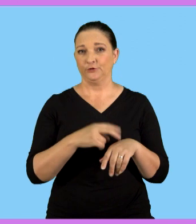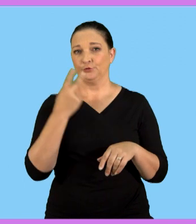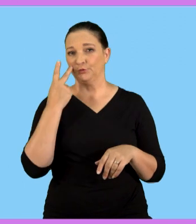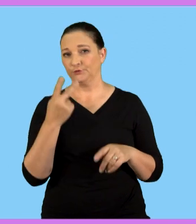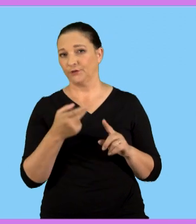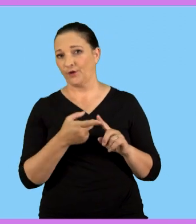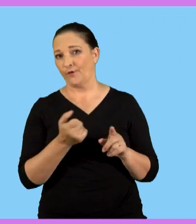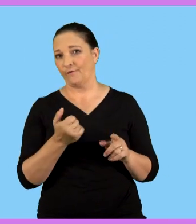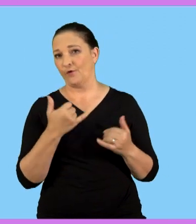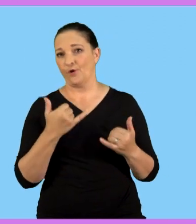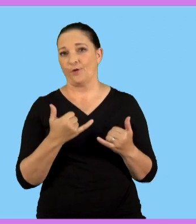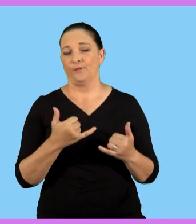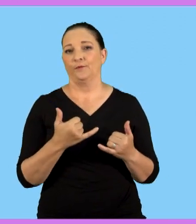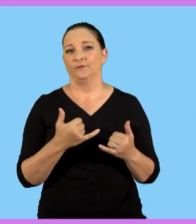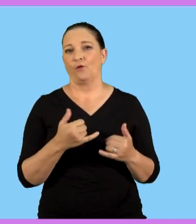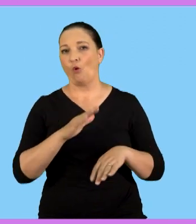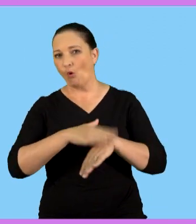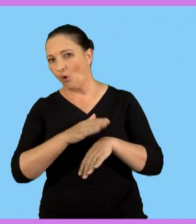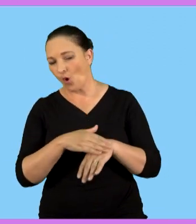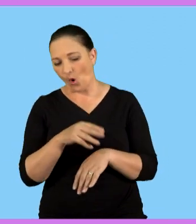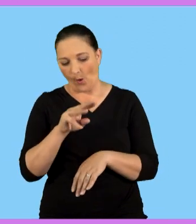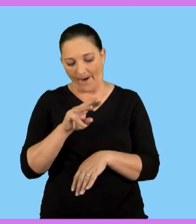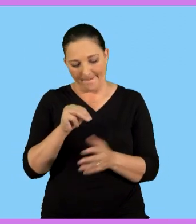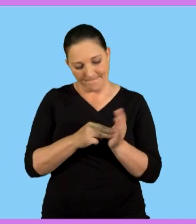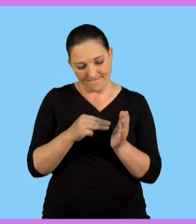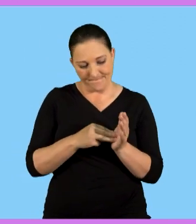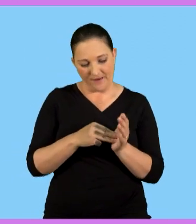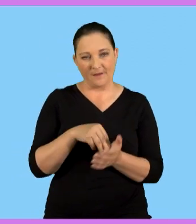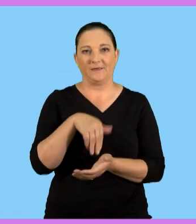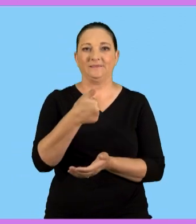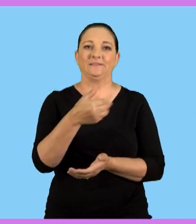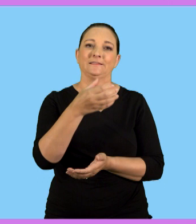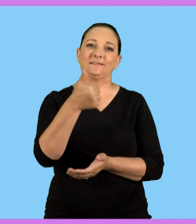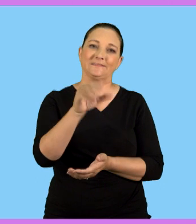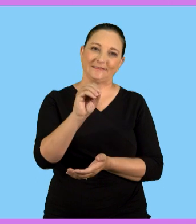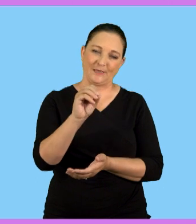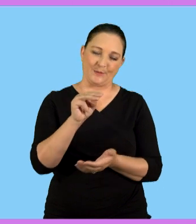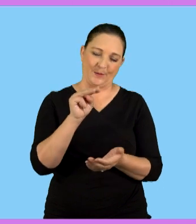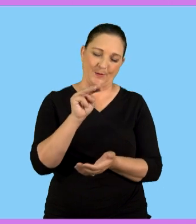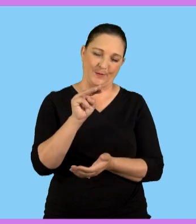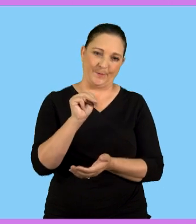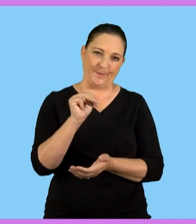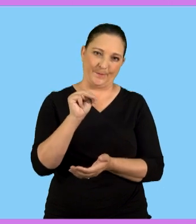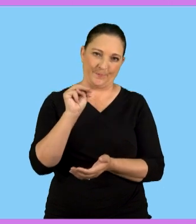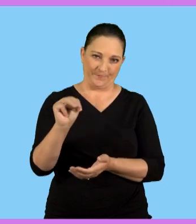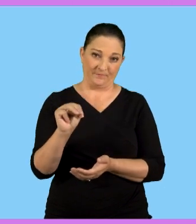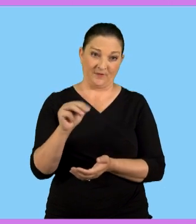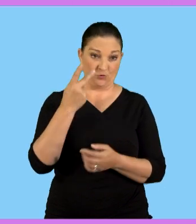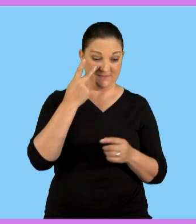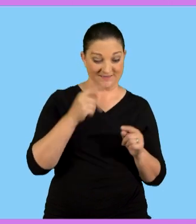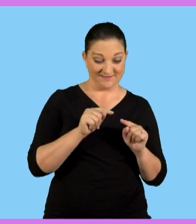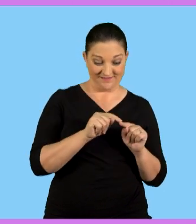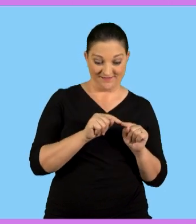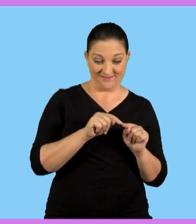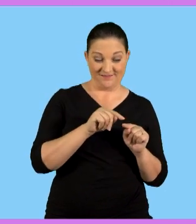kilometers, if the distance between the two places indicated here, Mossel Bay, right, and East London. So here's Mossel